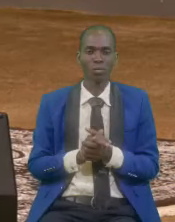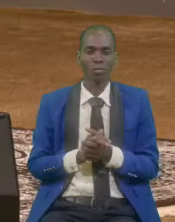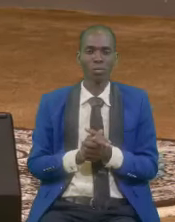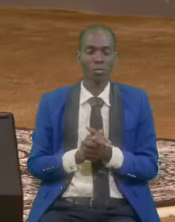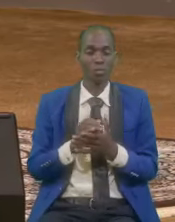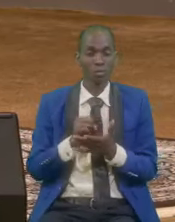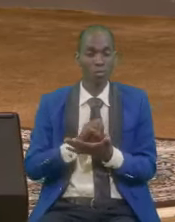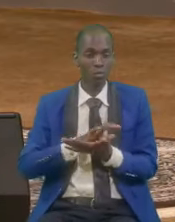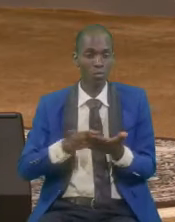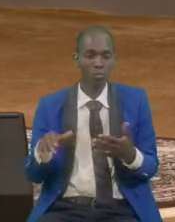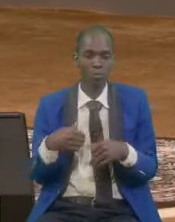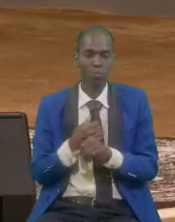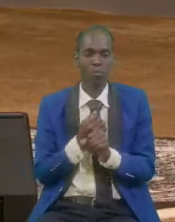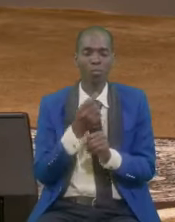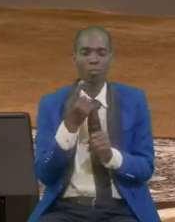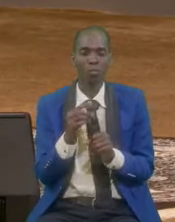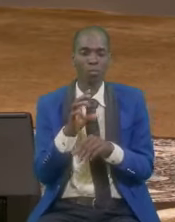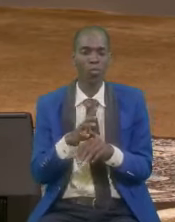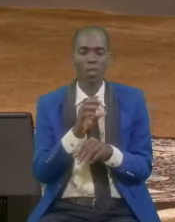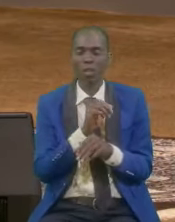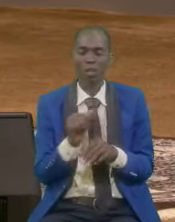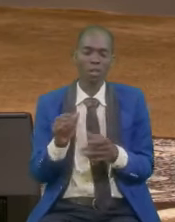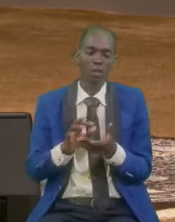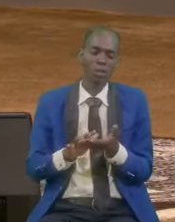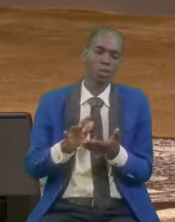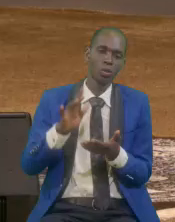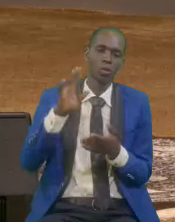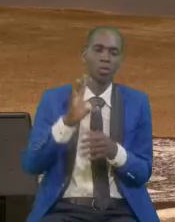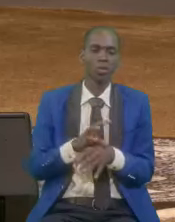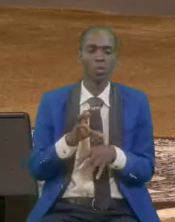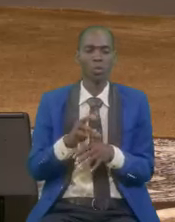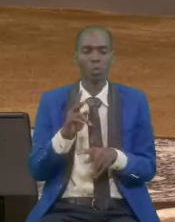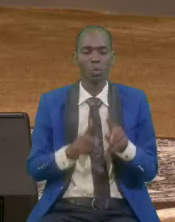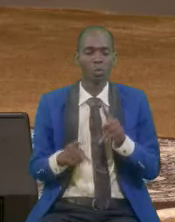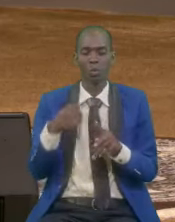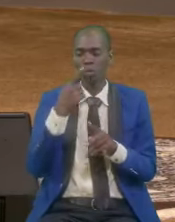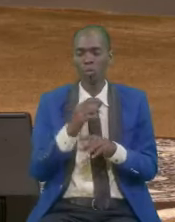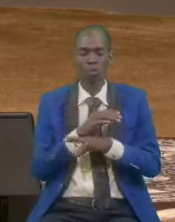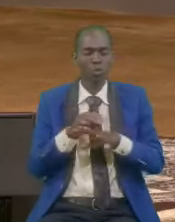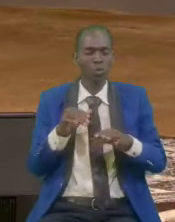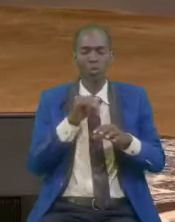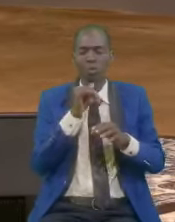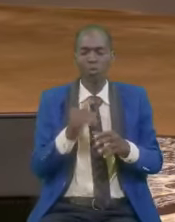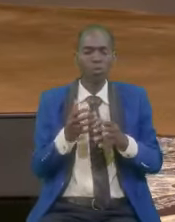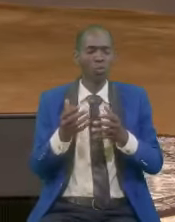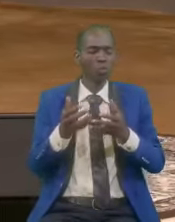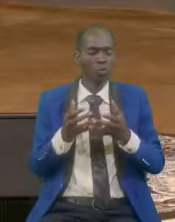the church a glorious church. The people who do not desire